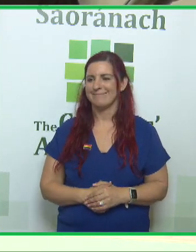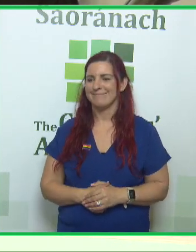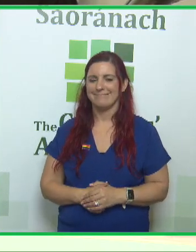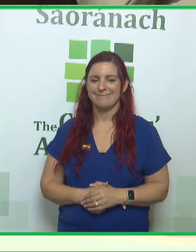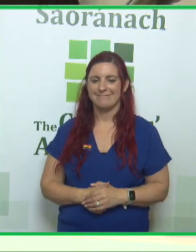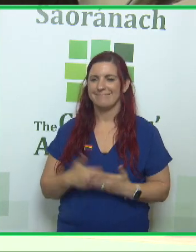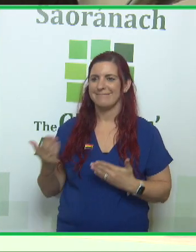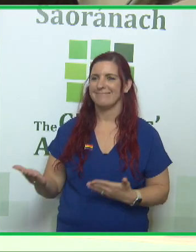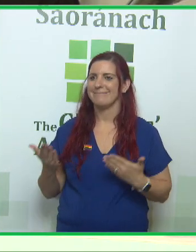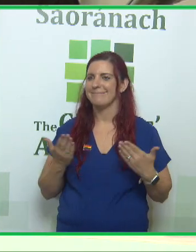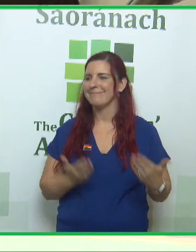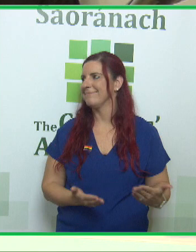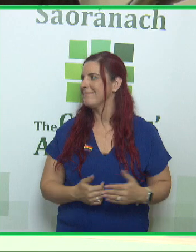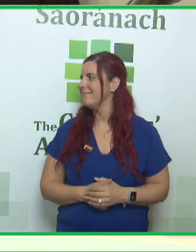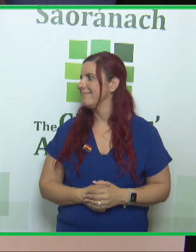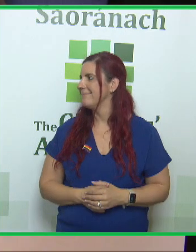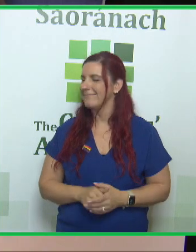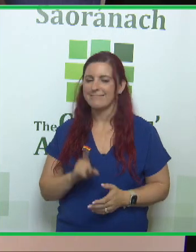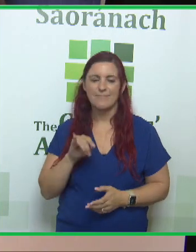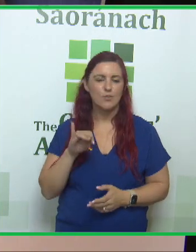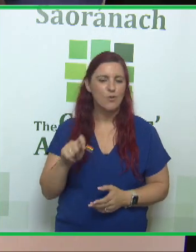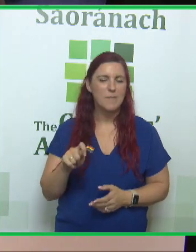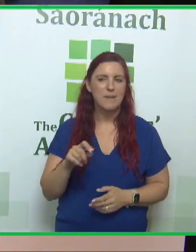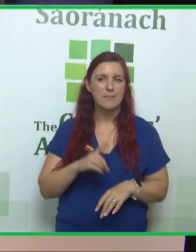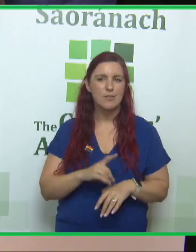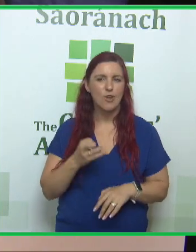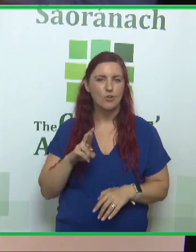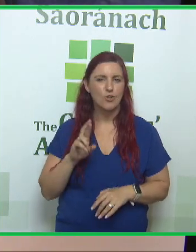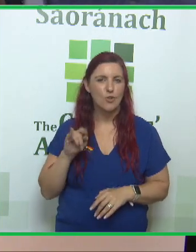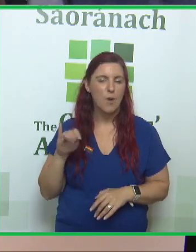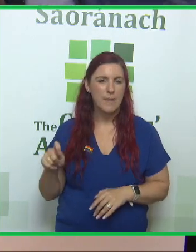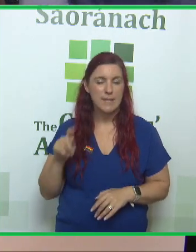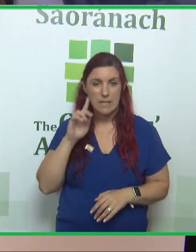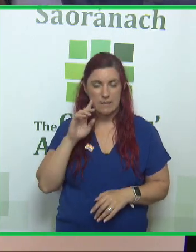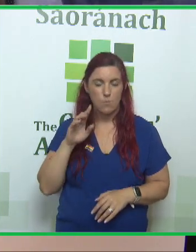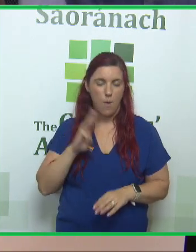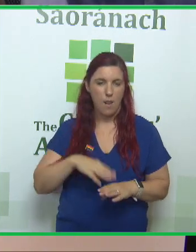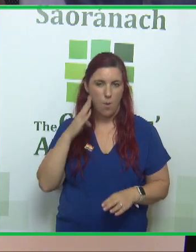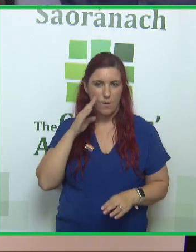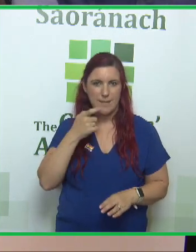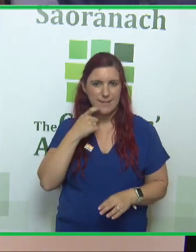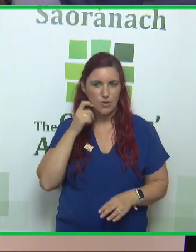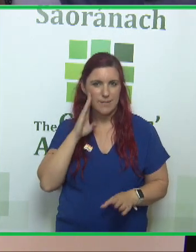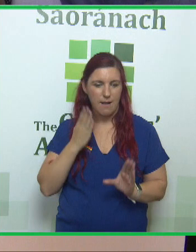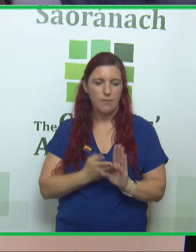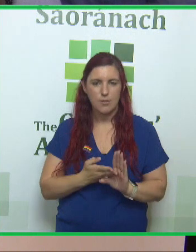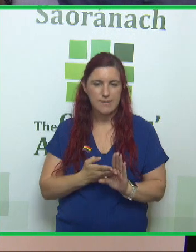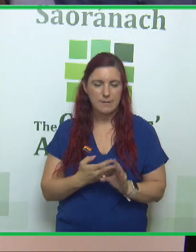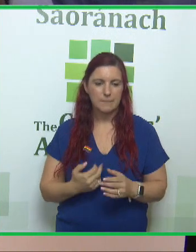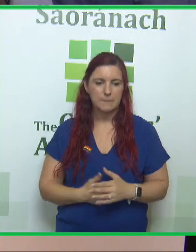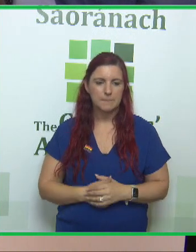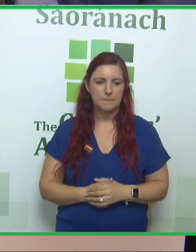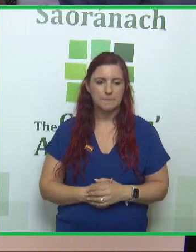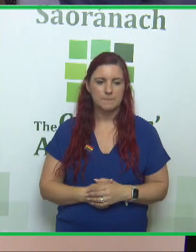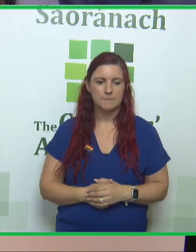Okay, Dr. Gerry McCarney is going to join us now. He's an experienced addiction psychologist, particularly focused on working with,